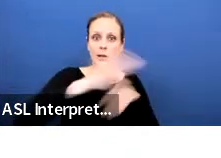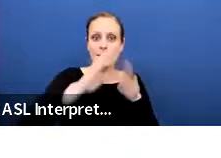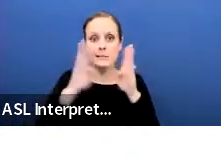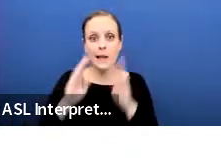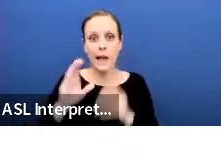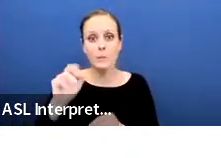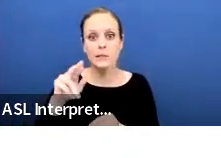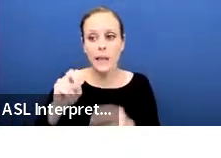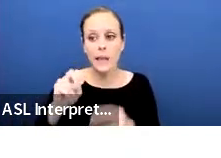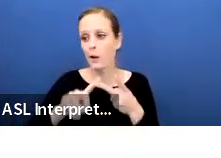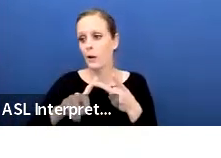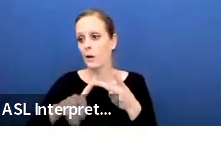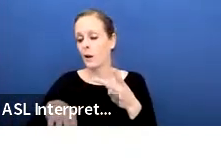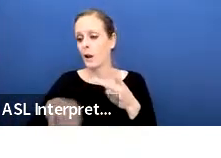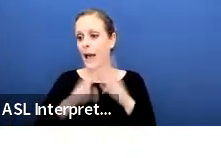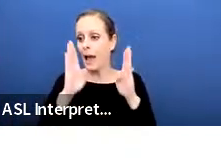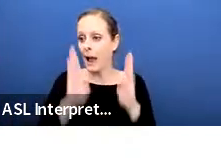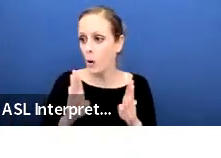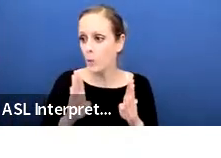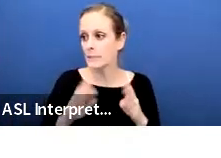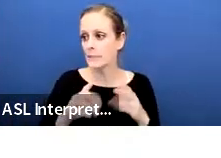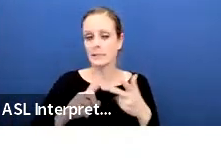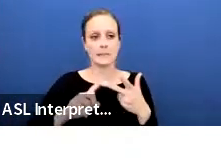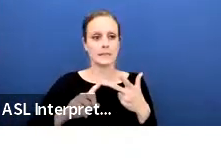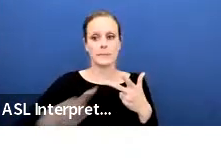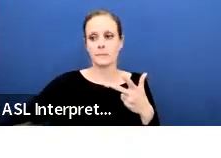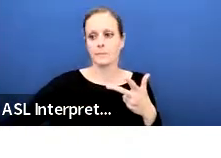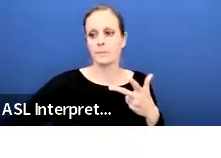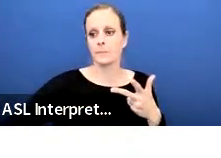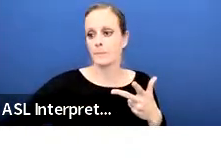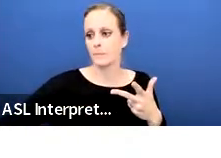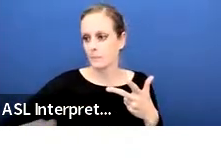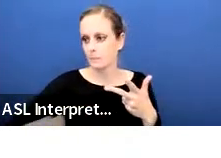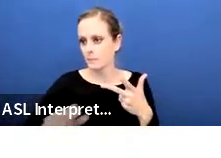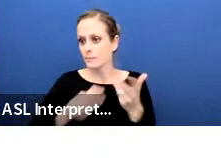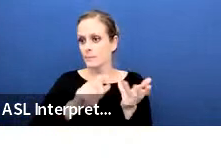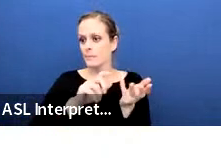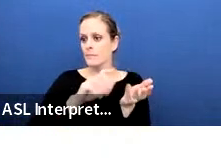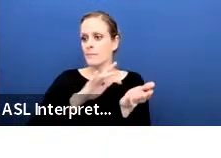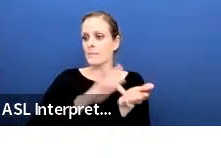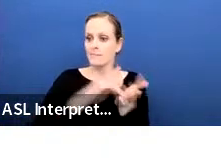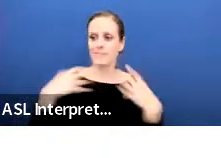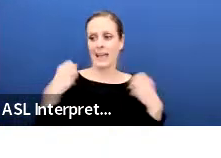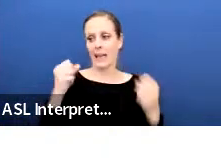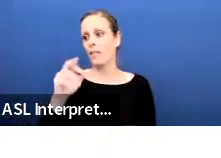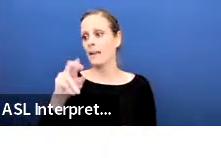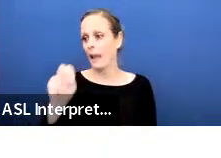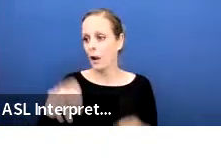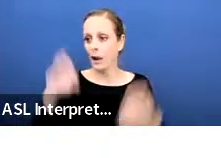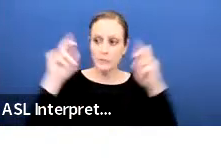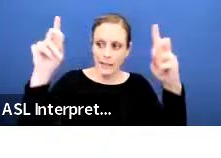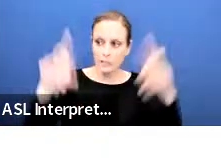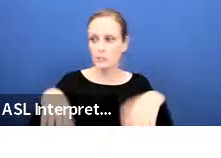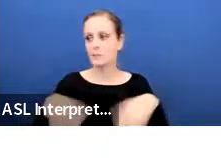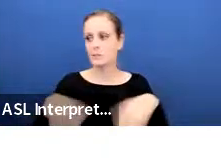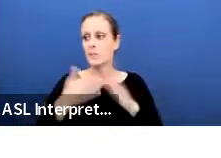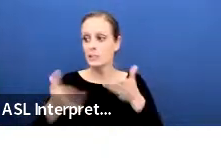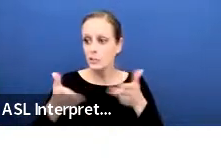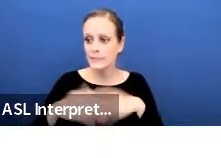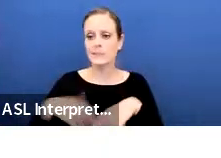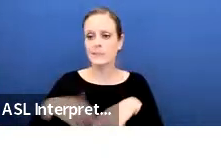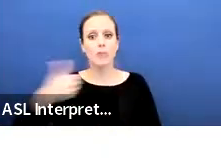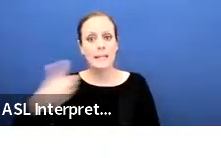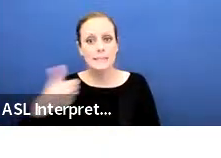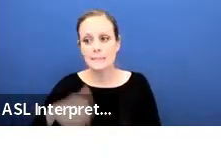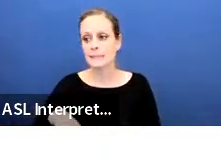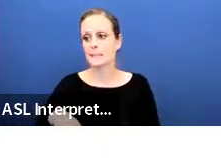transit, even fair wages, or even access to buildings or